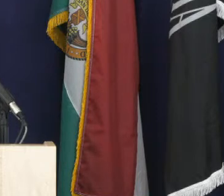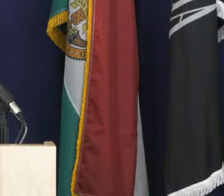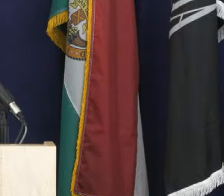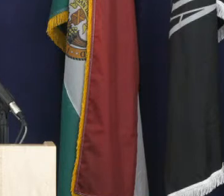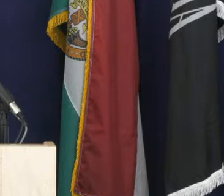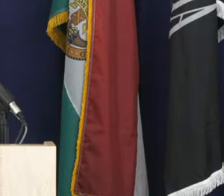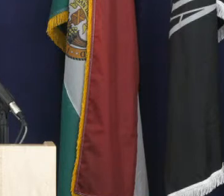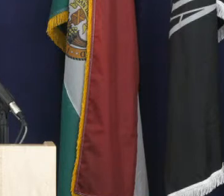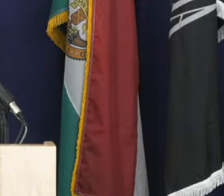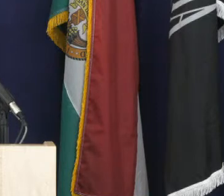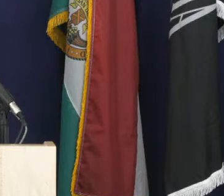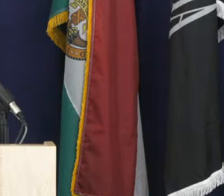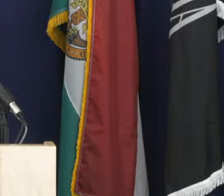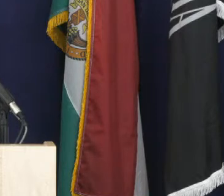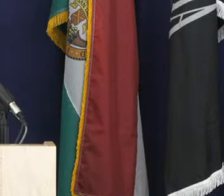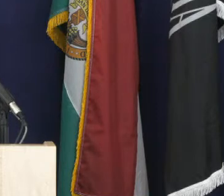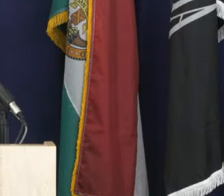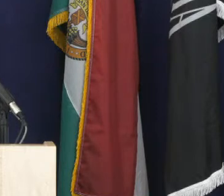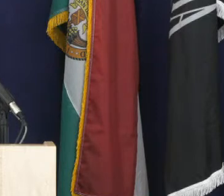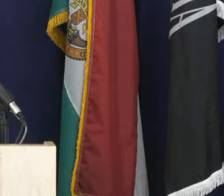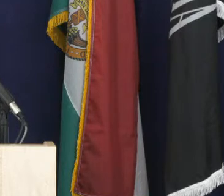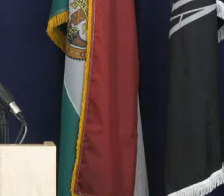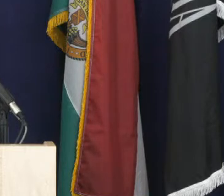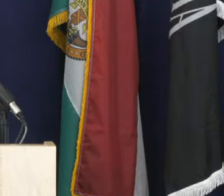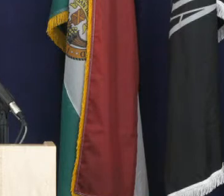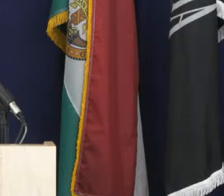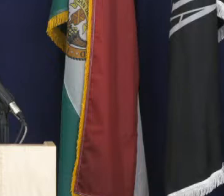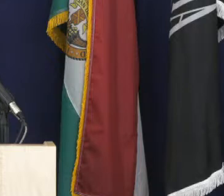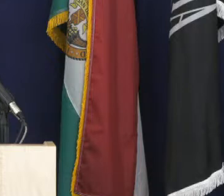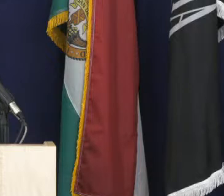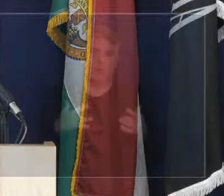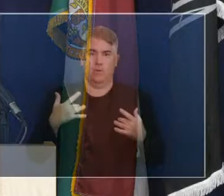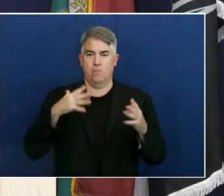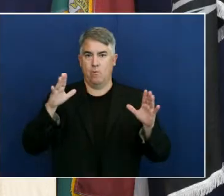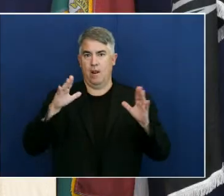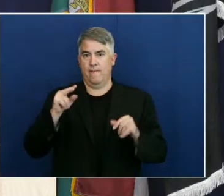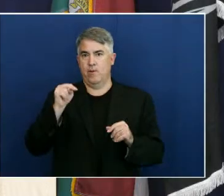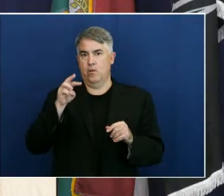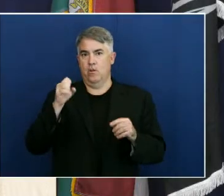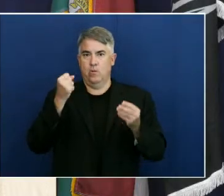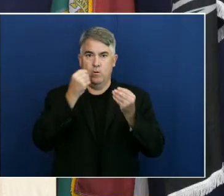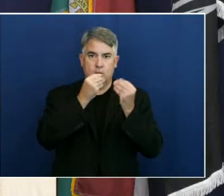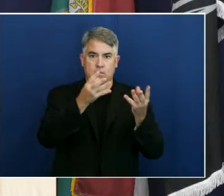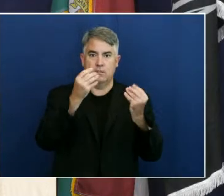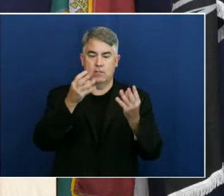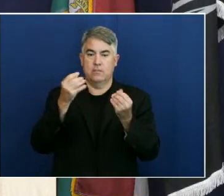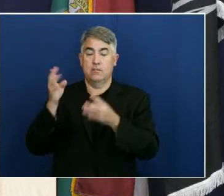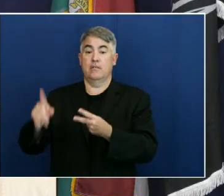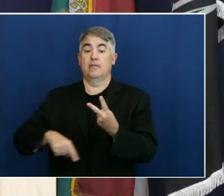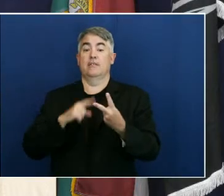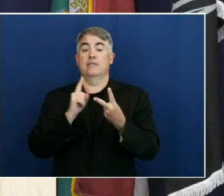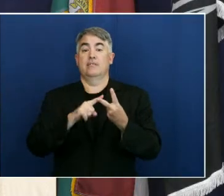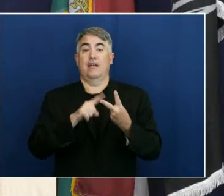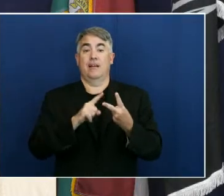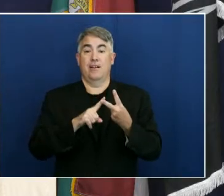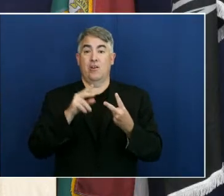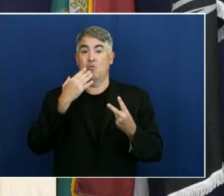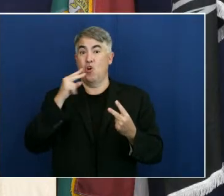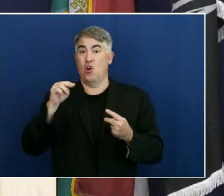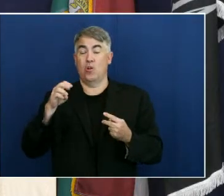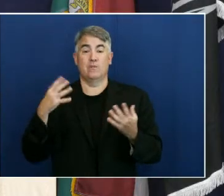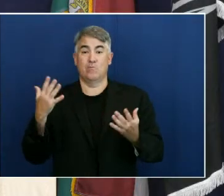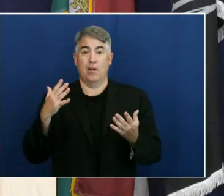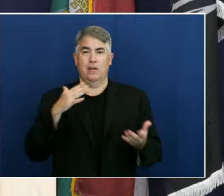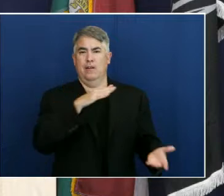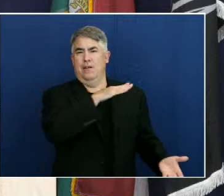minute, trending in a positive direction. The other is our vaccine numbers continue to be very high. With the addition of the DoD and VA numbers and